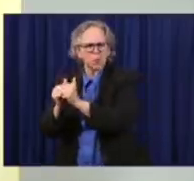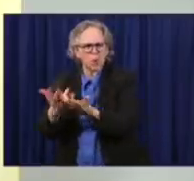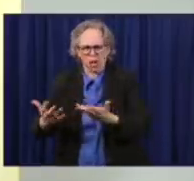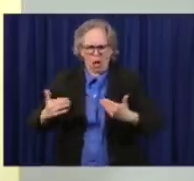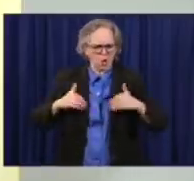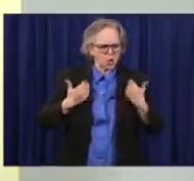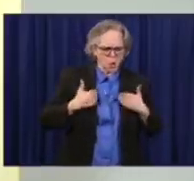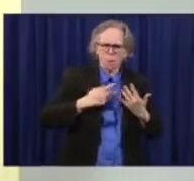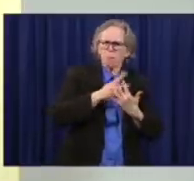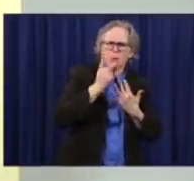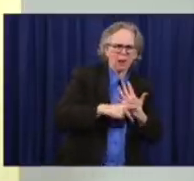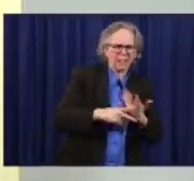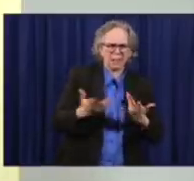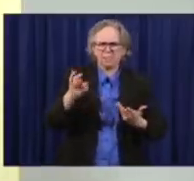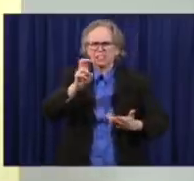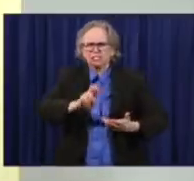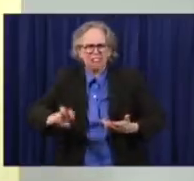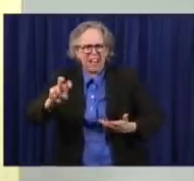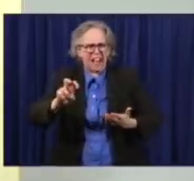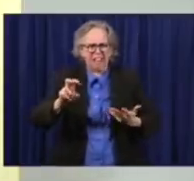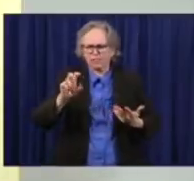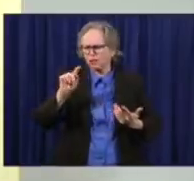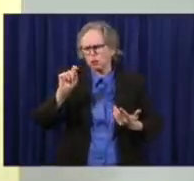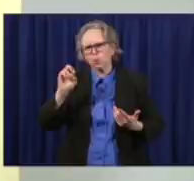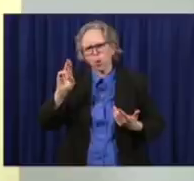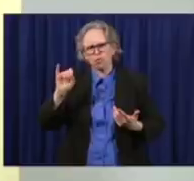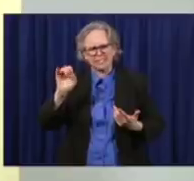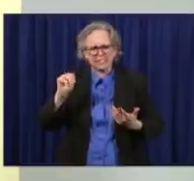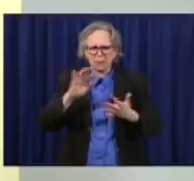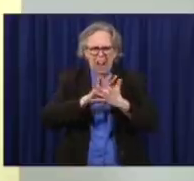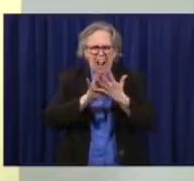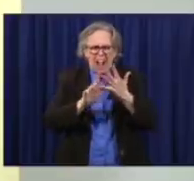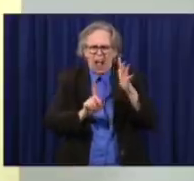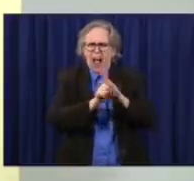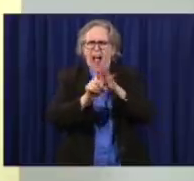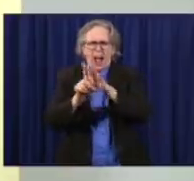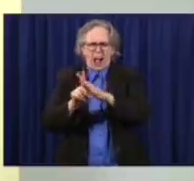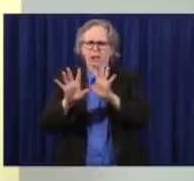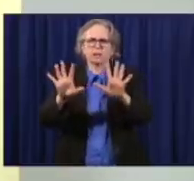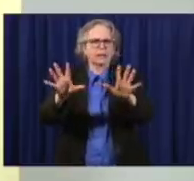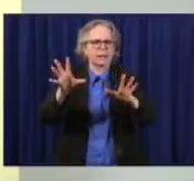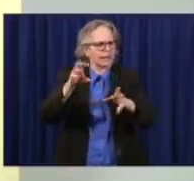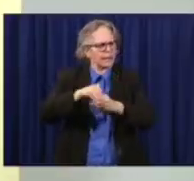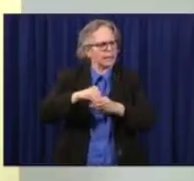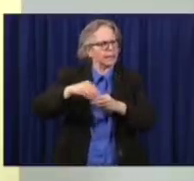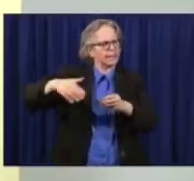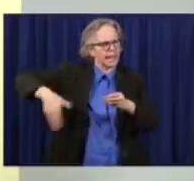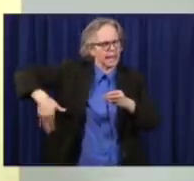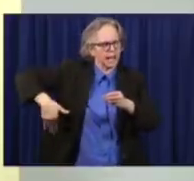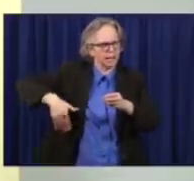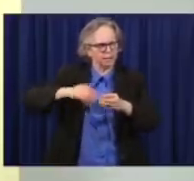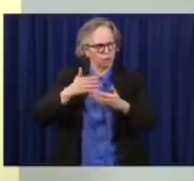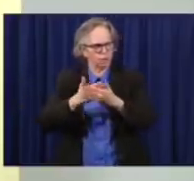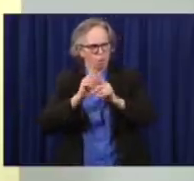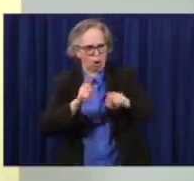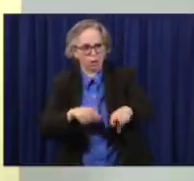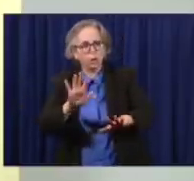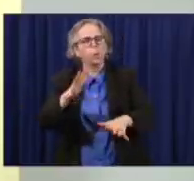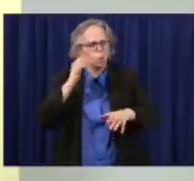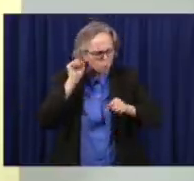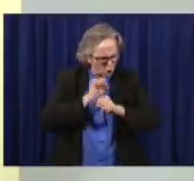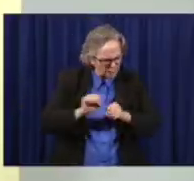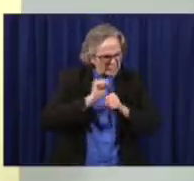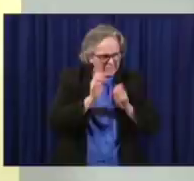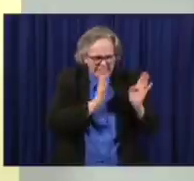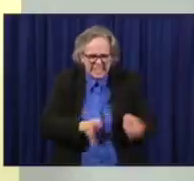that are right now not allowed under the order, they are currently under consideration for that how part as